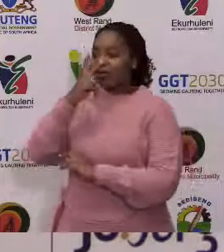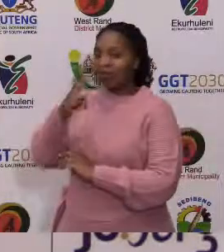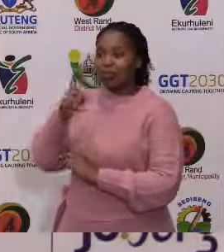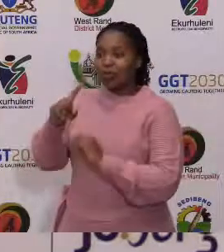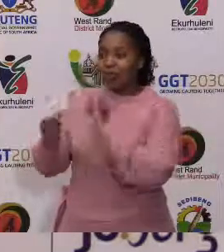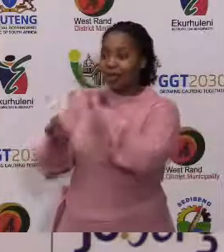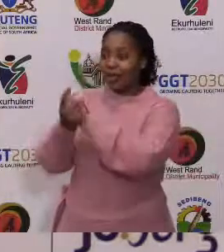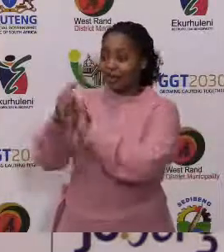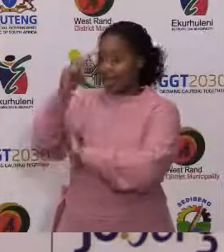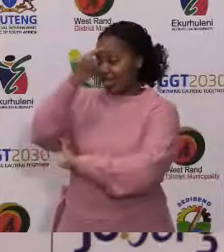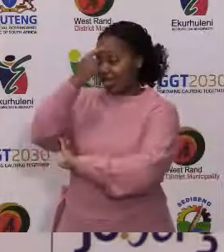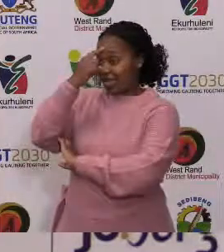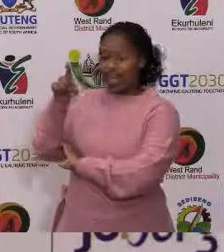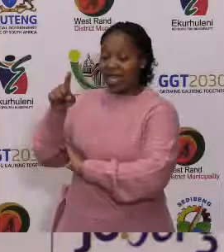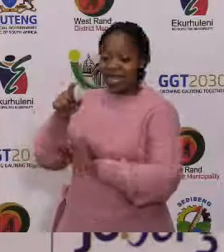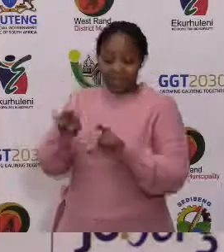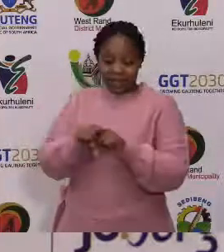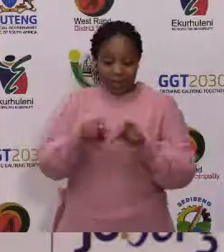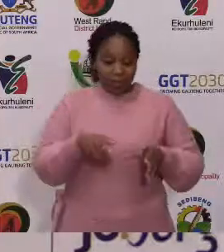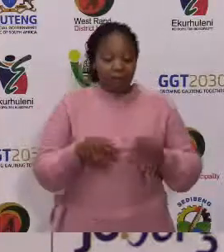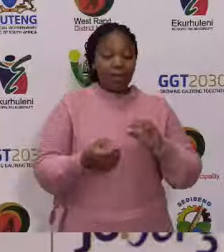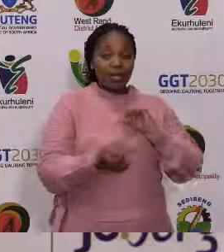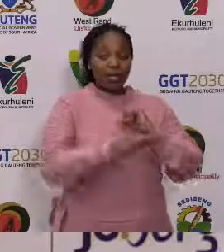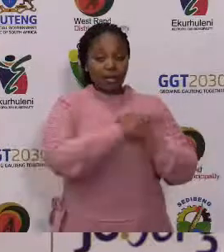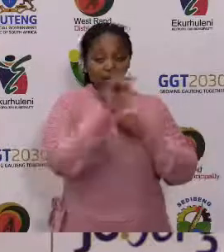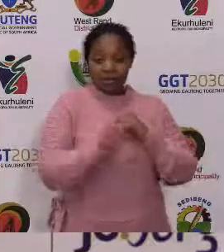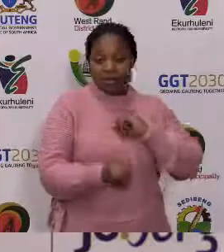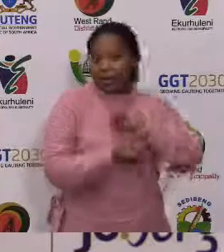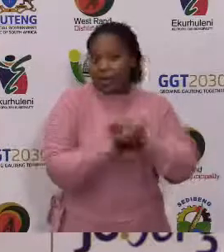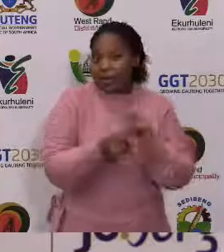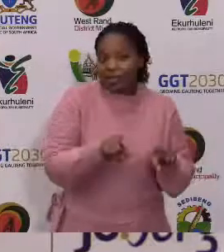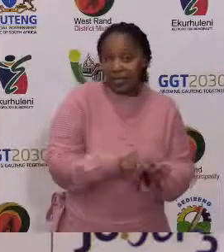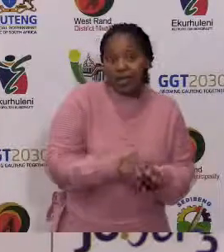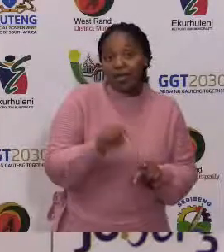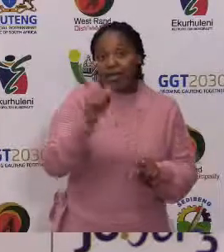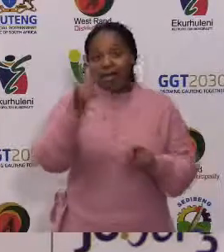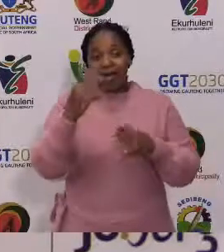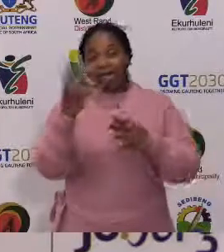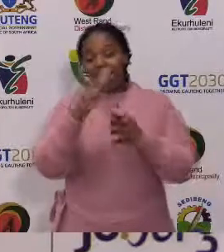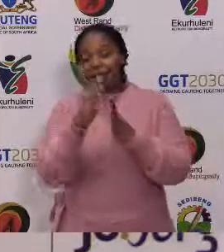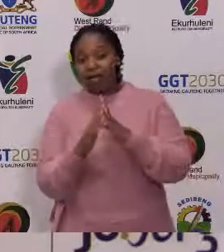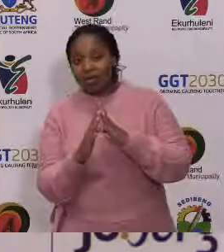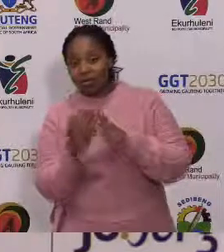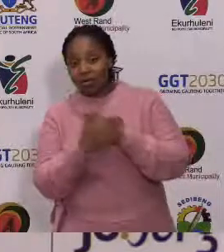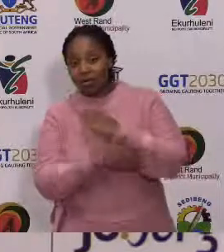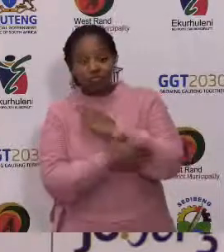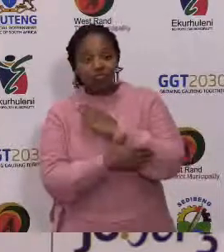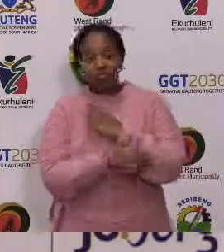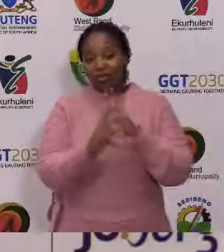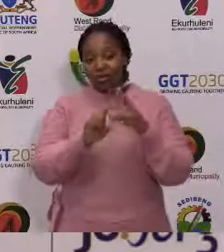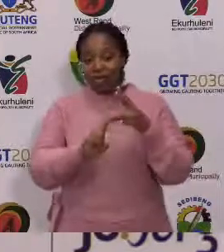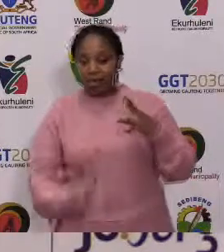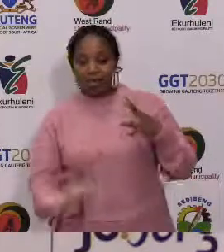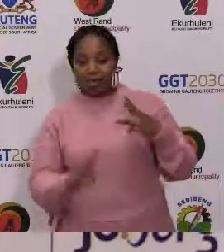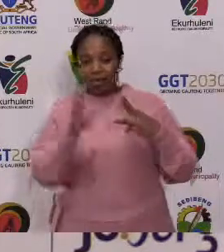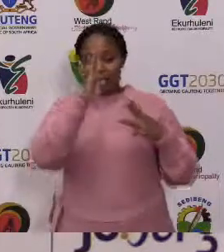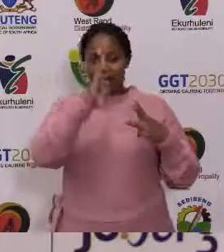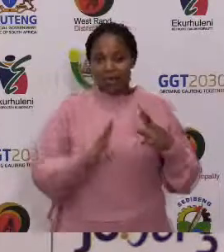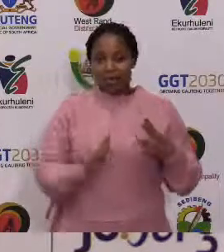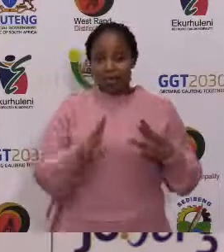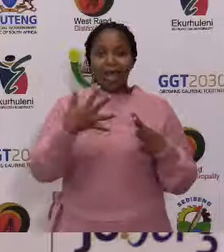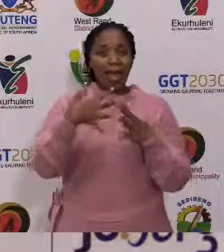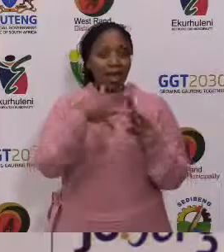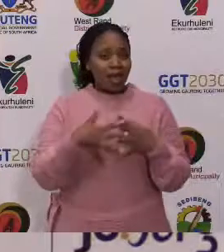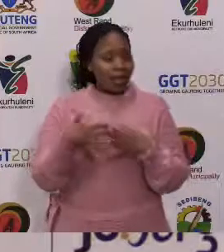in India and what happened in Italy at some point, and in Spain at some point, and in Brazil at some point, and in the US